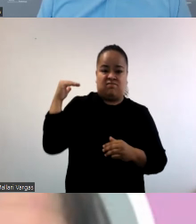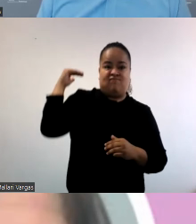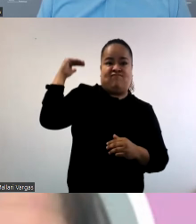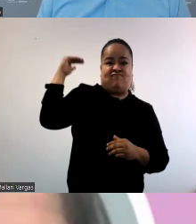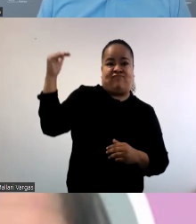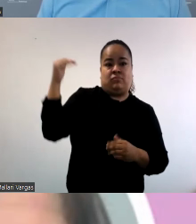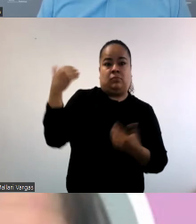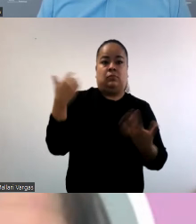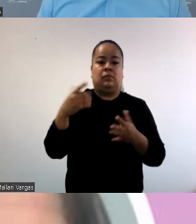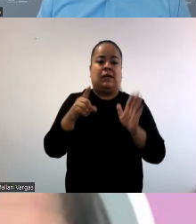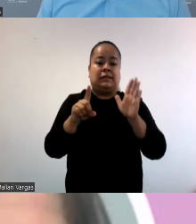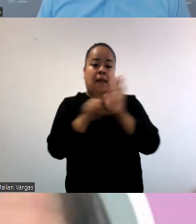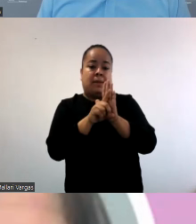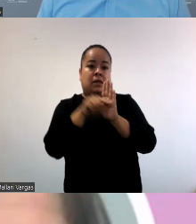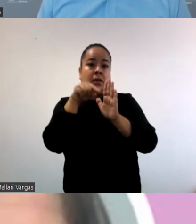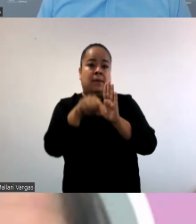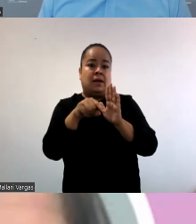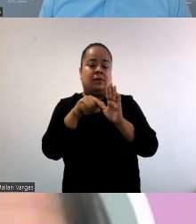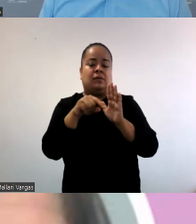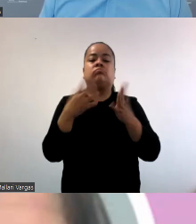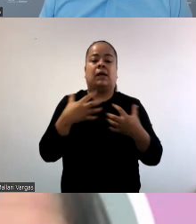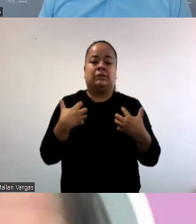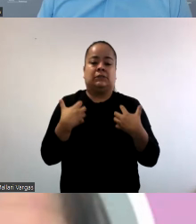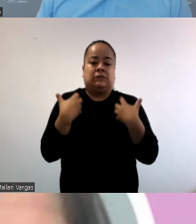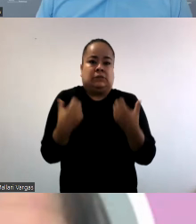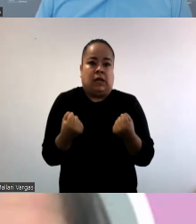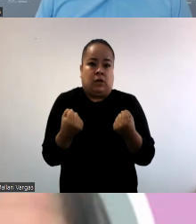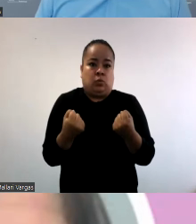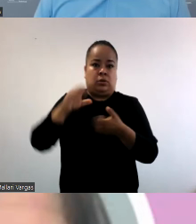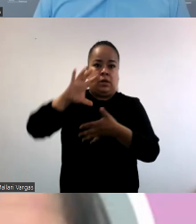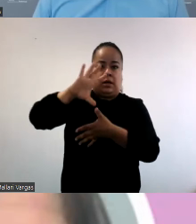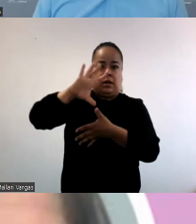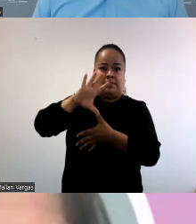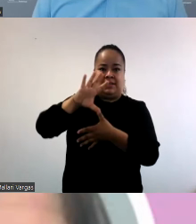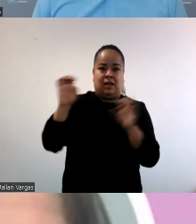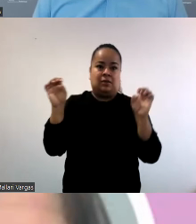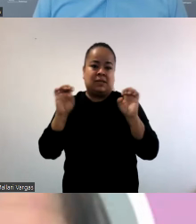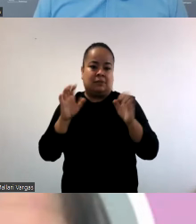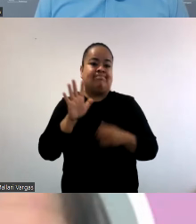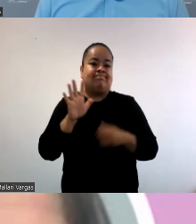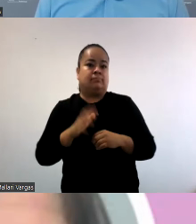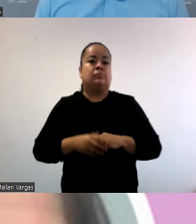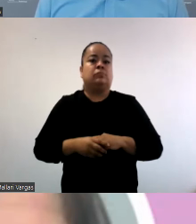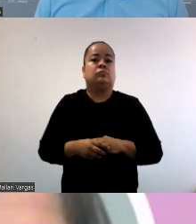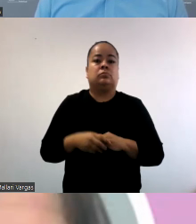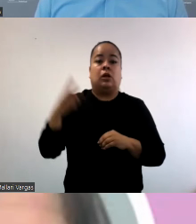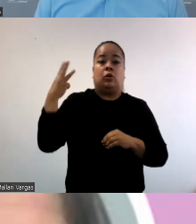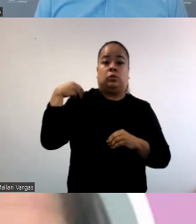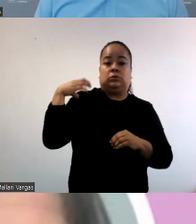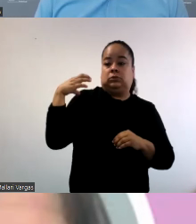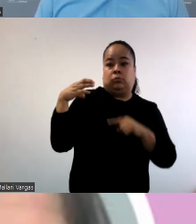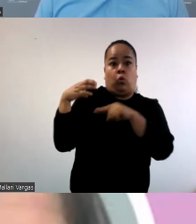the emergency department at PAHO in Washington, in health emergencies and information